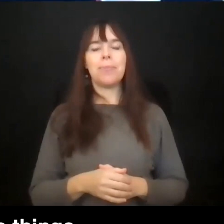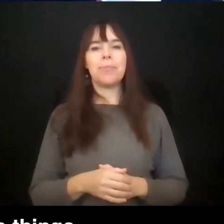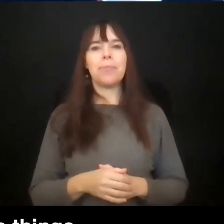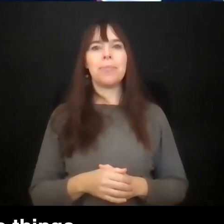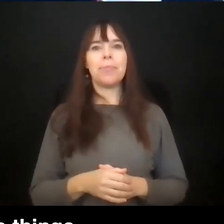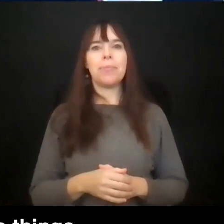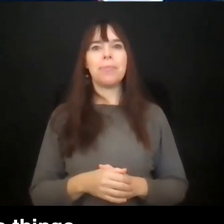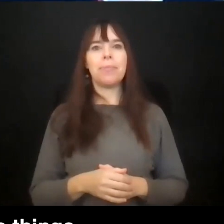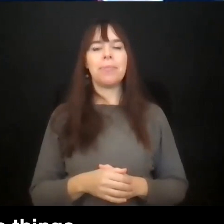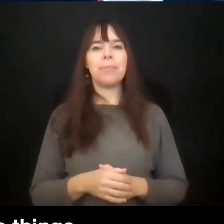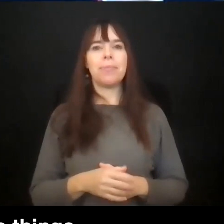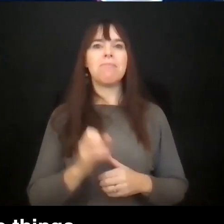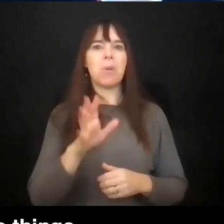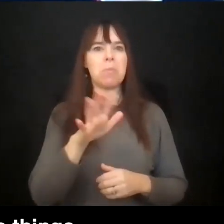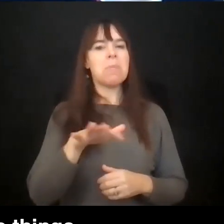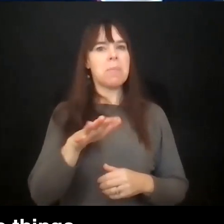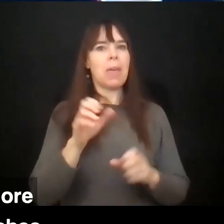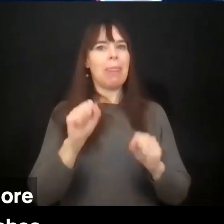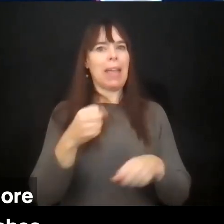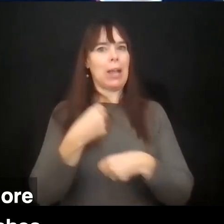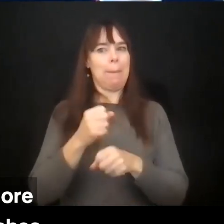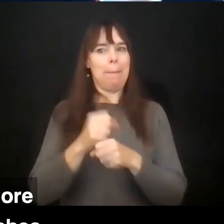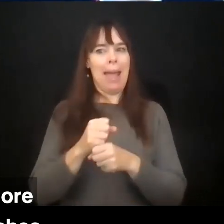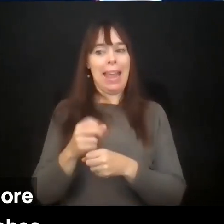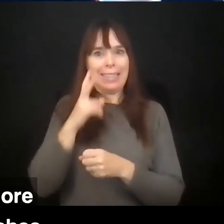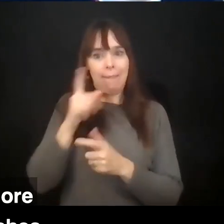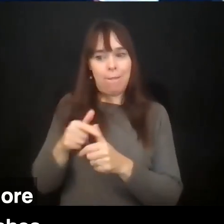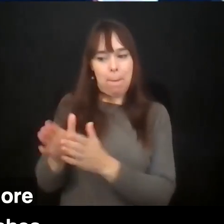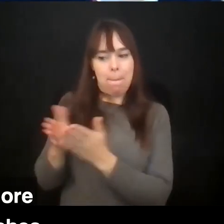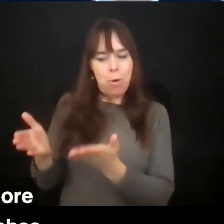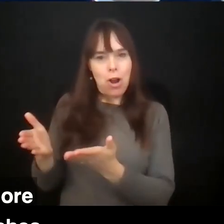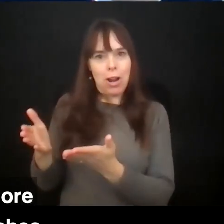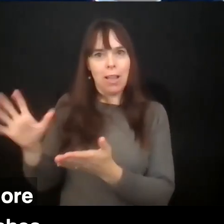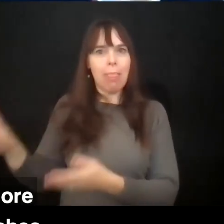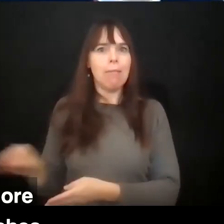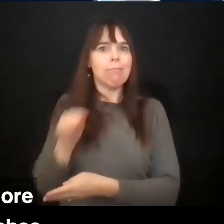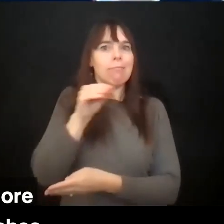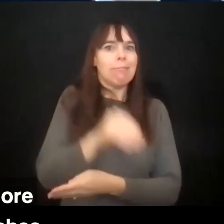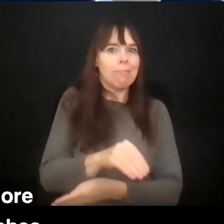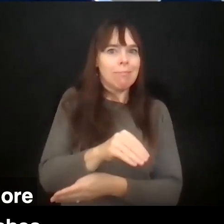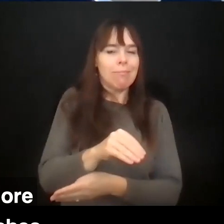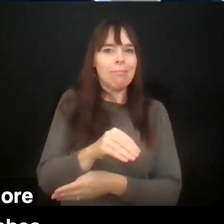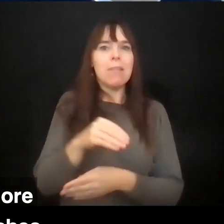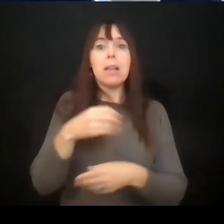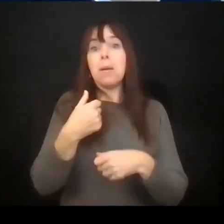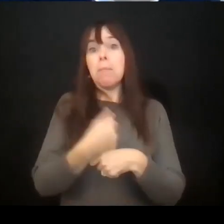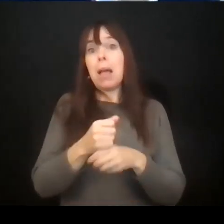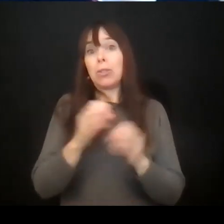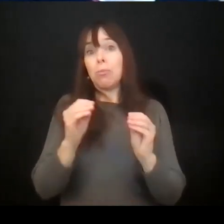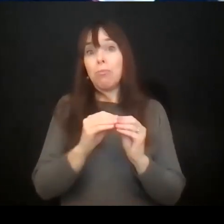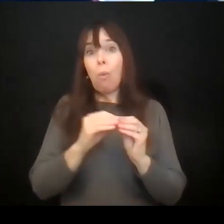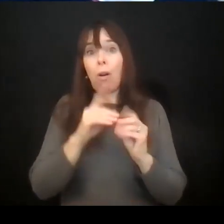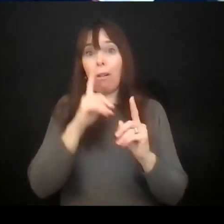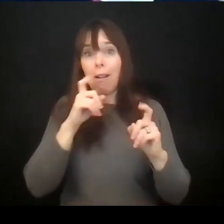So they were able to make things that were a little bit more complex with their stitches.